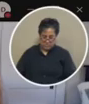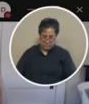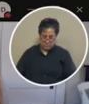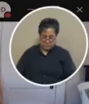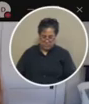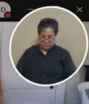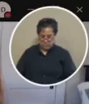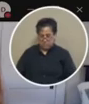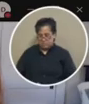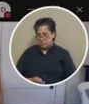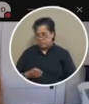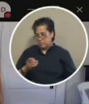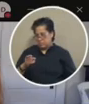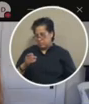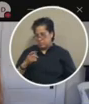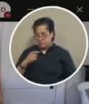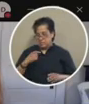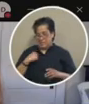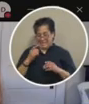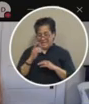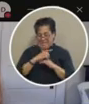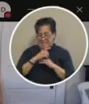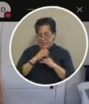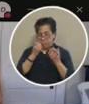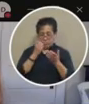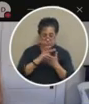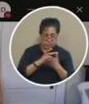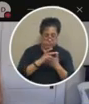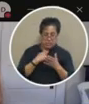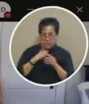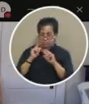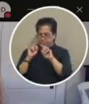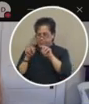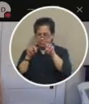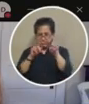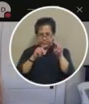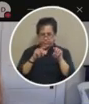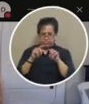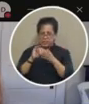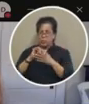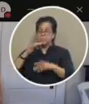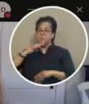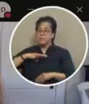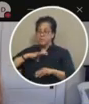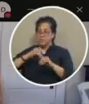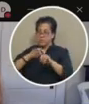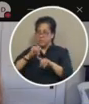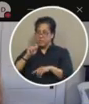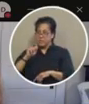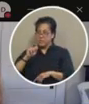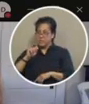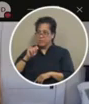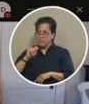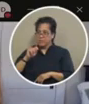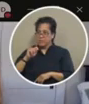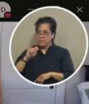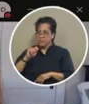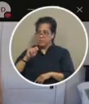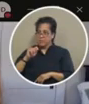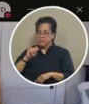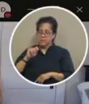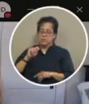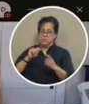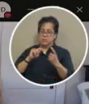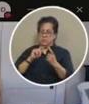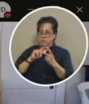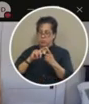out to promote this to specific populations that would benefit from this item. The one